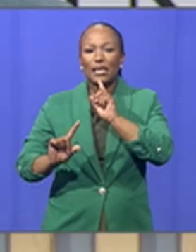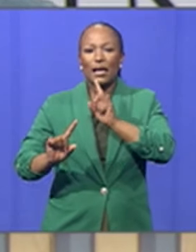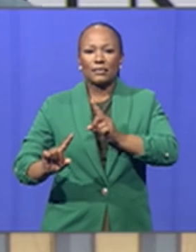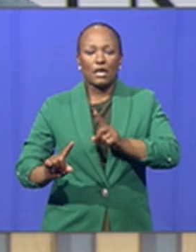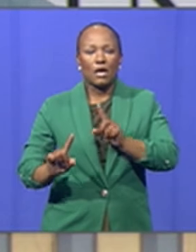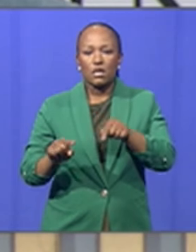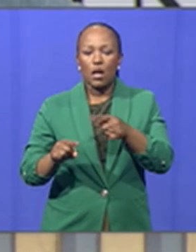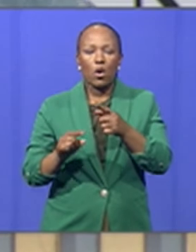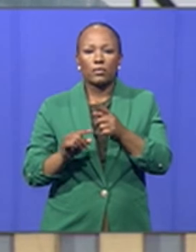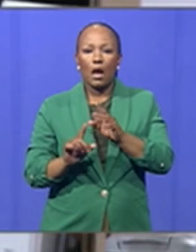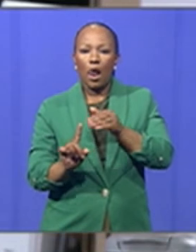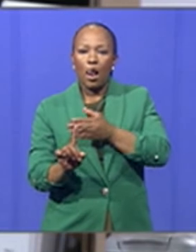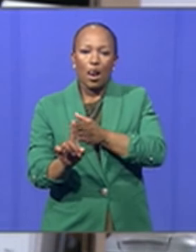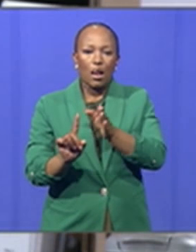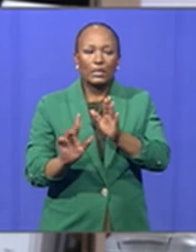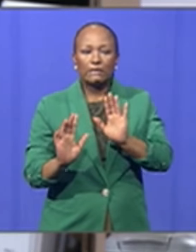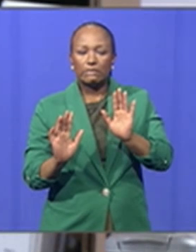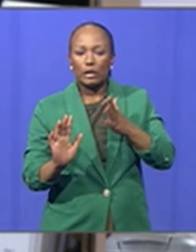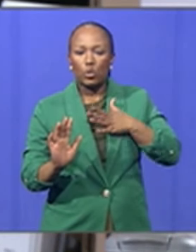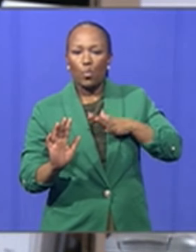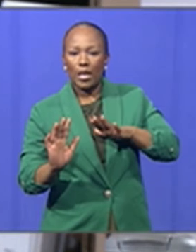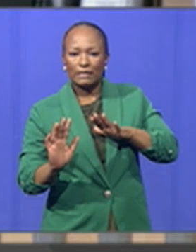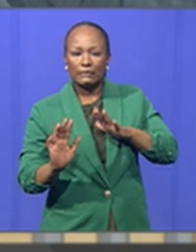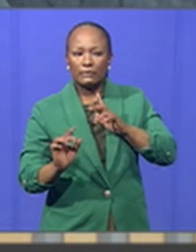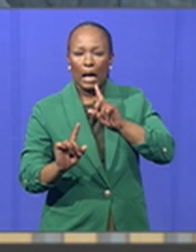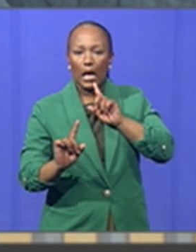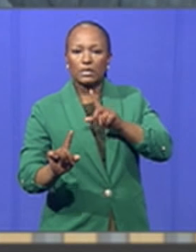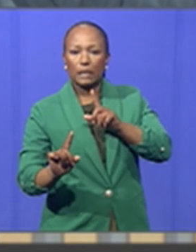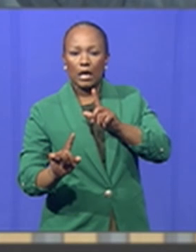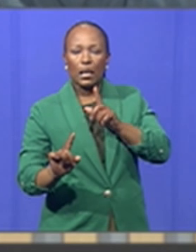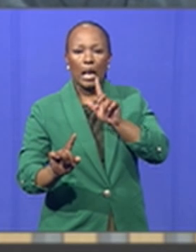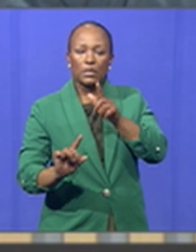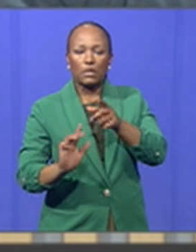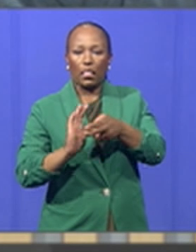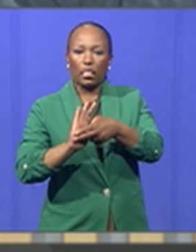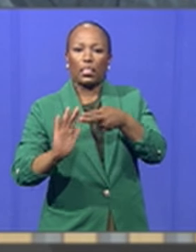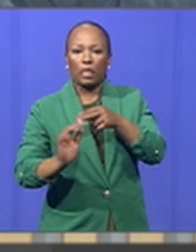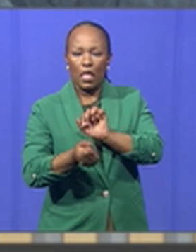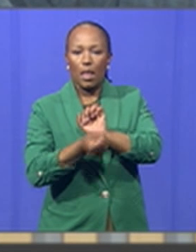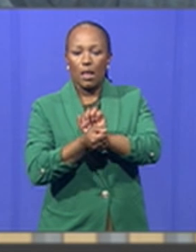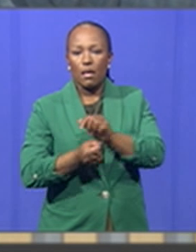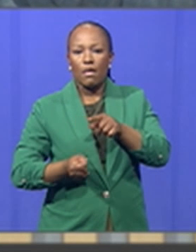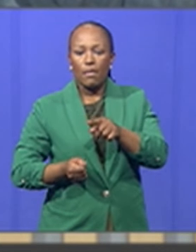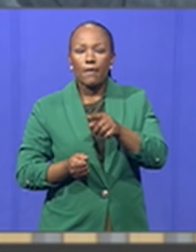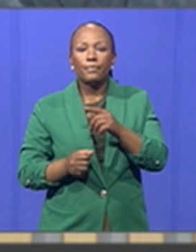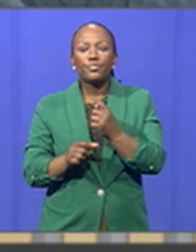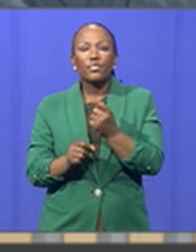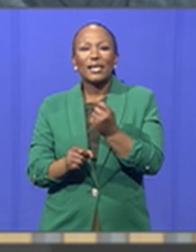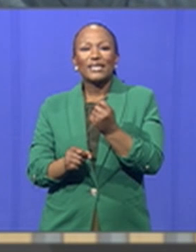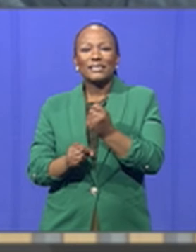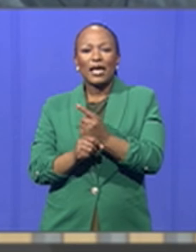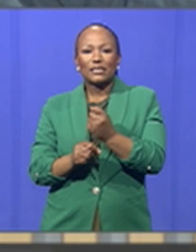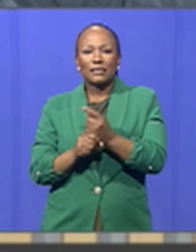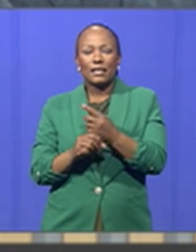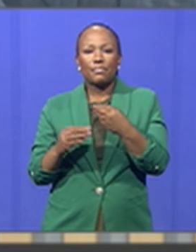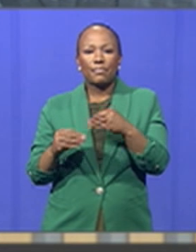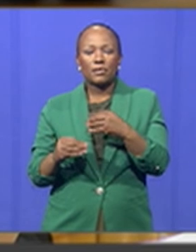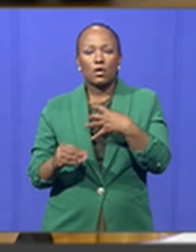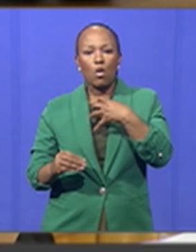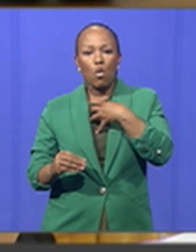ka la gore ga a rate go ipofa ka molato, go swana le poledišano ya gagwe le rakgwebo wa ditekisi Johann